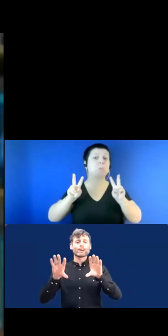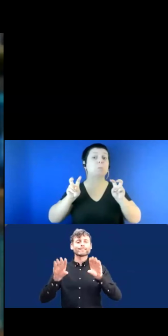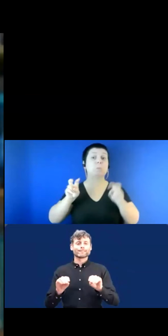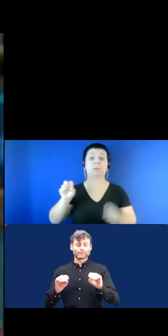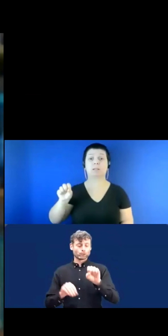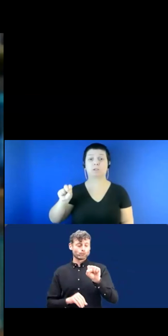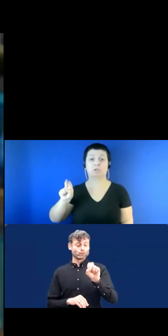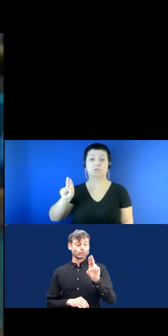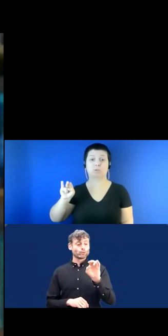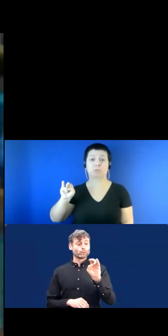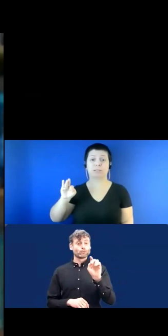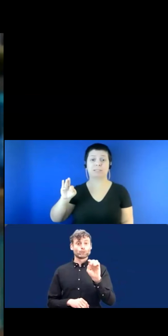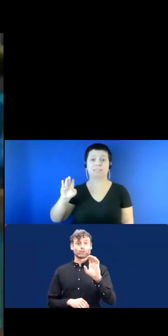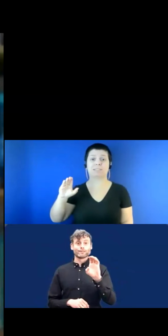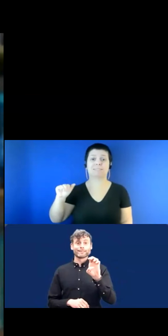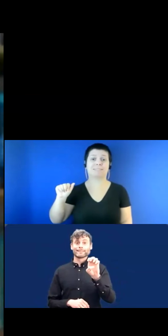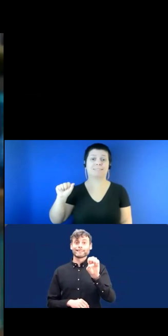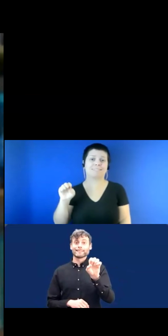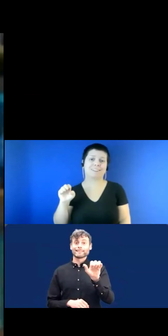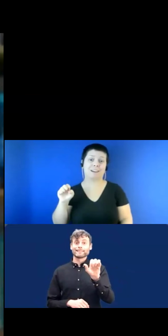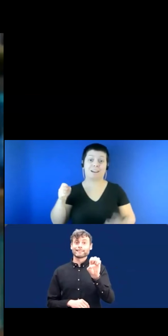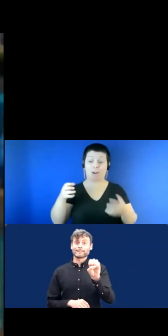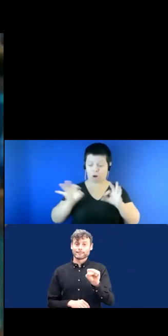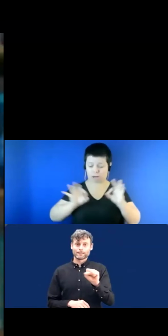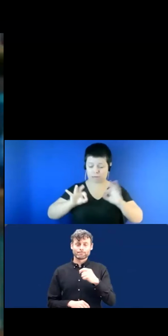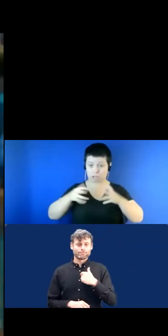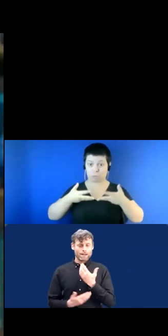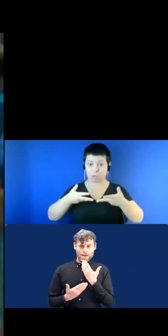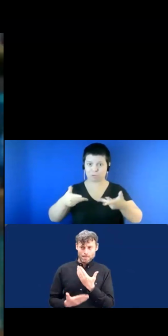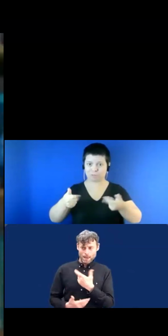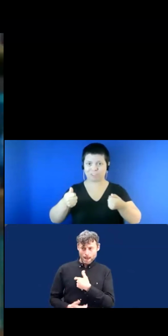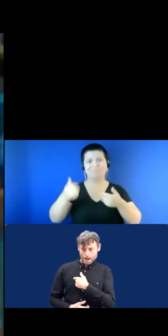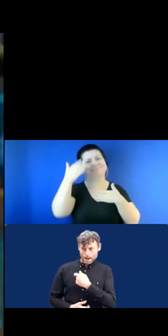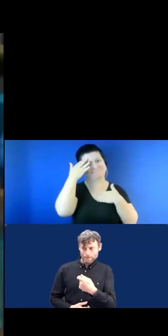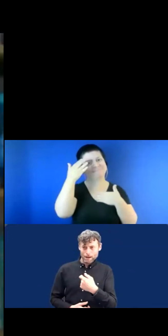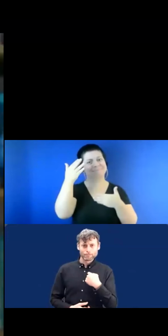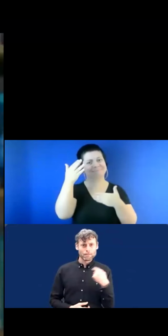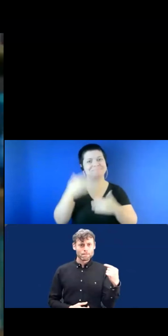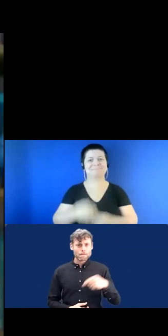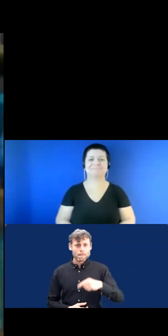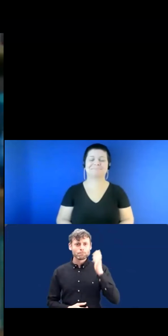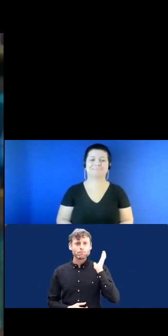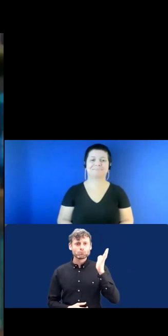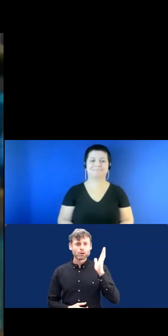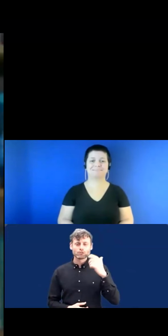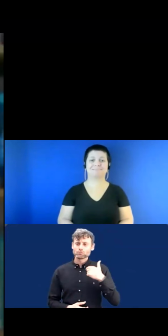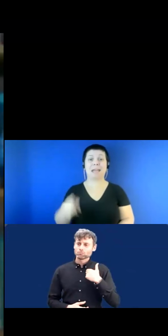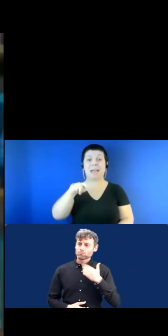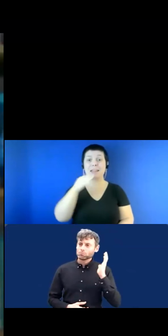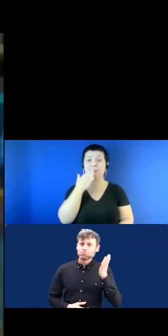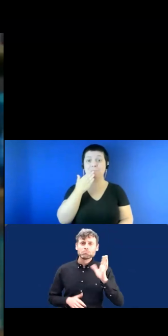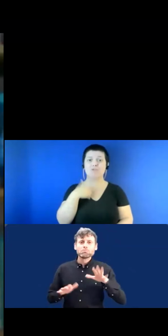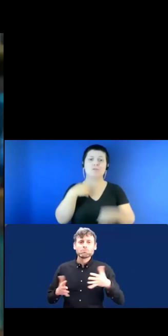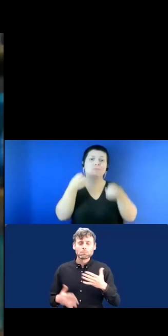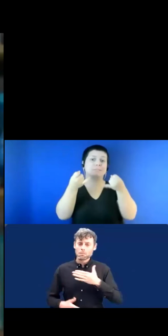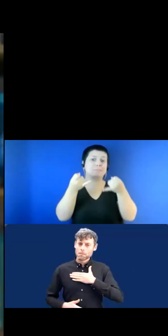the organizers for this invitation. They asked to tell something about my research, but